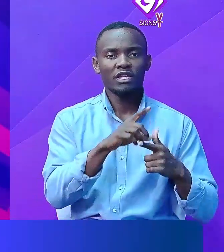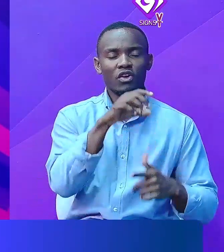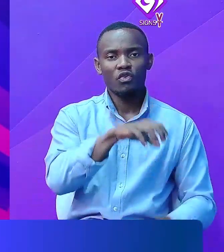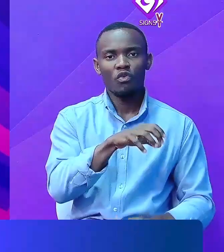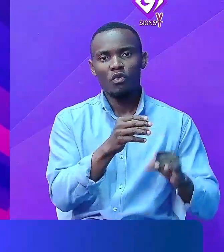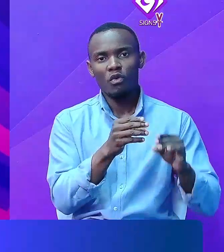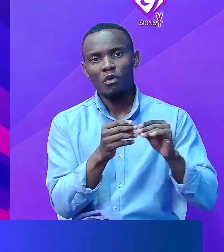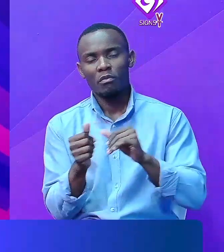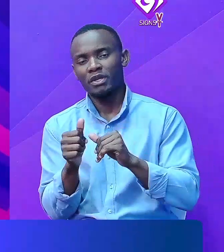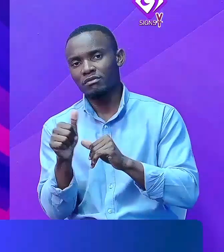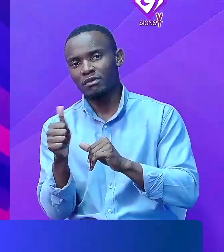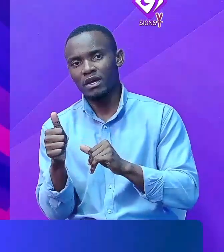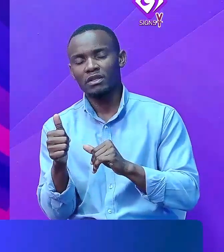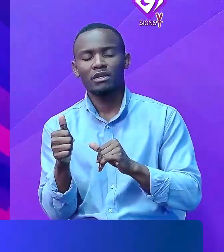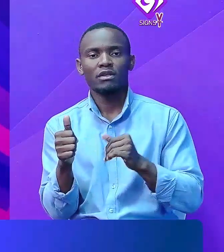won